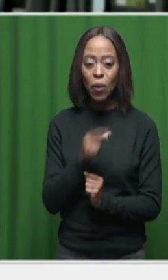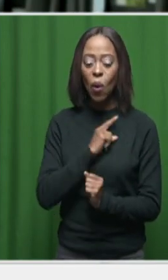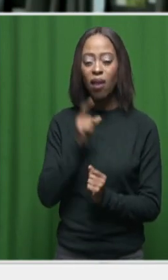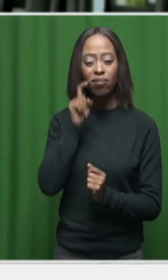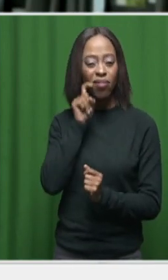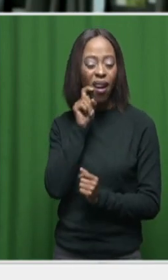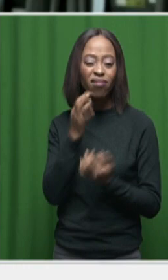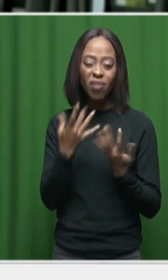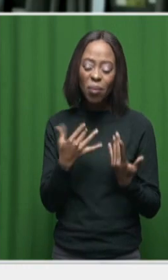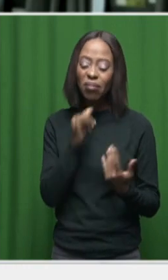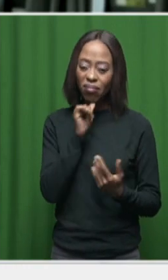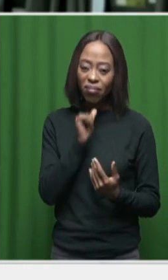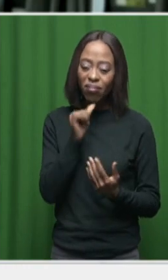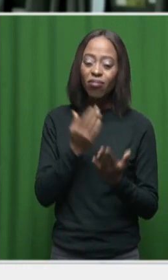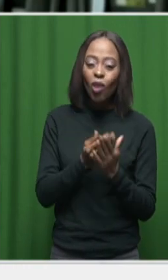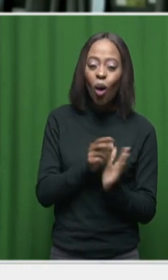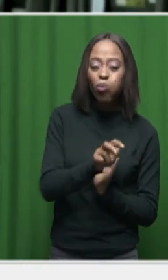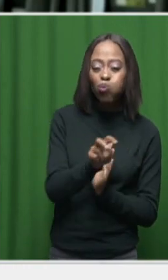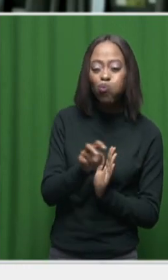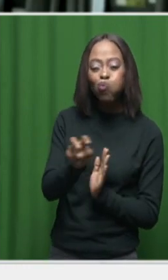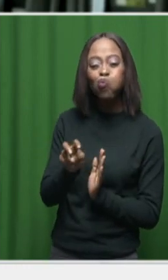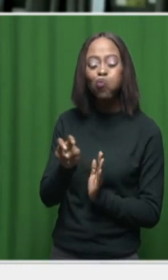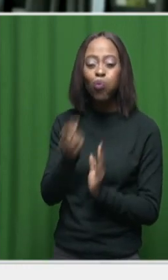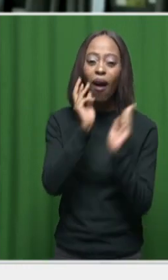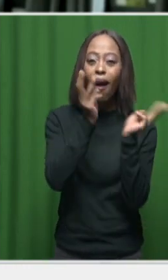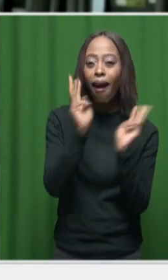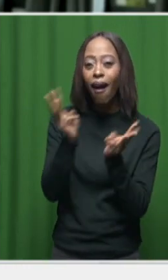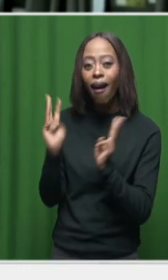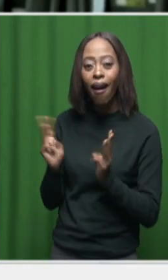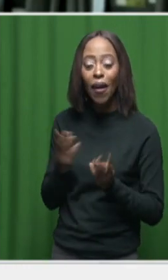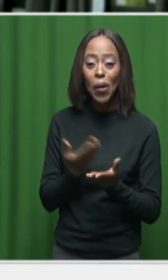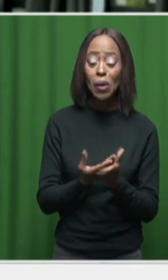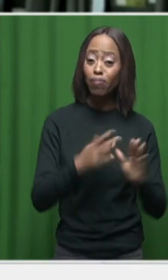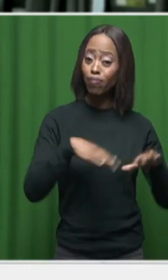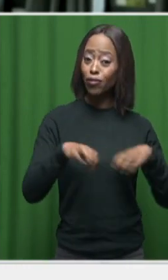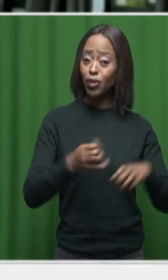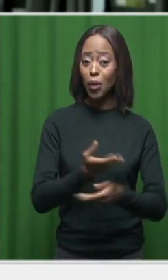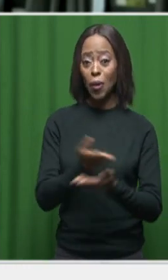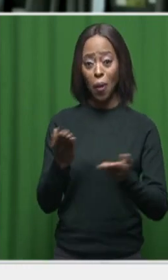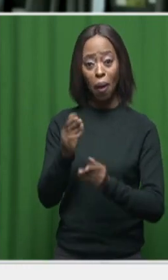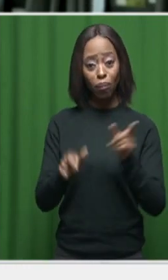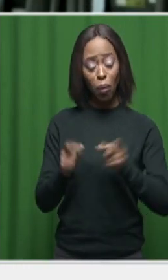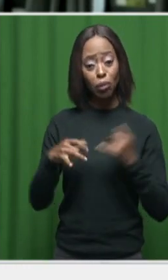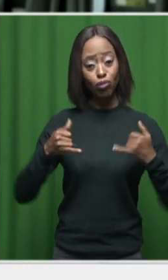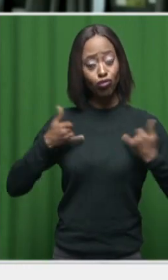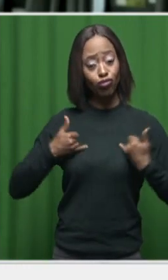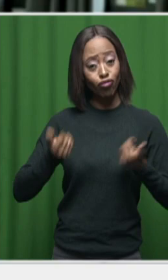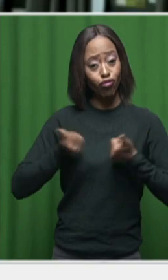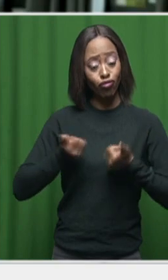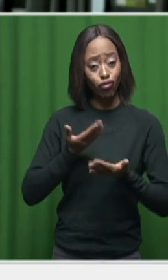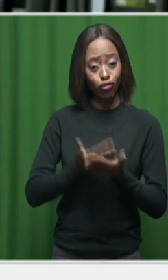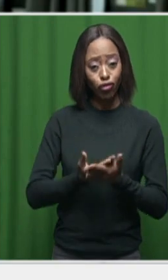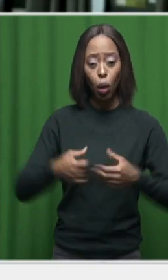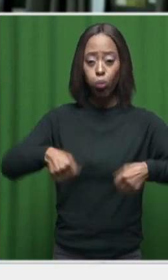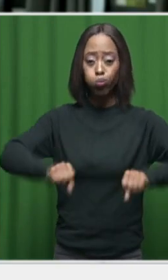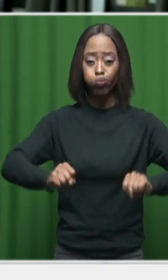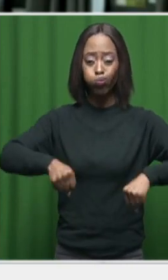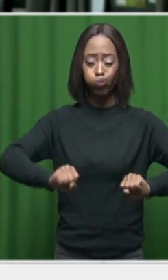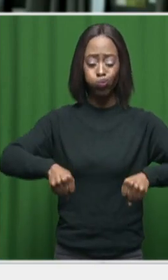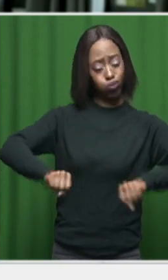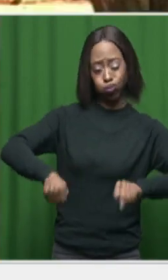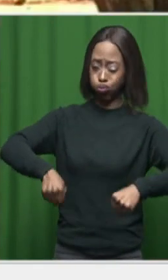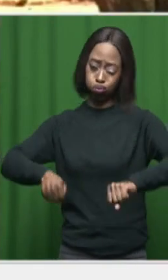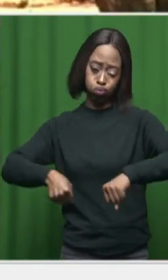all ages to go out onto the safaris as well. And then activities for everybody to enjoy. We've got the quad biking that we can go